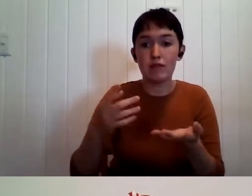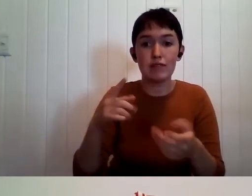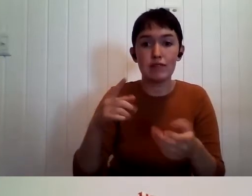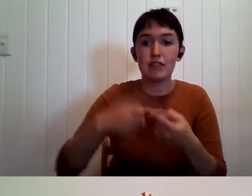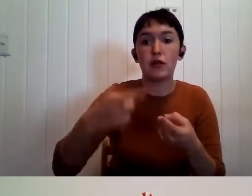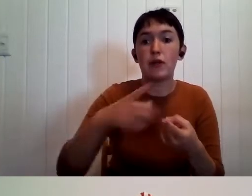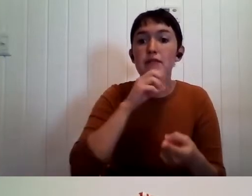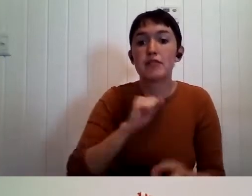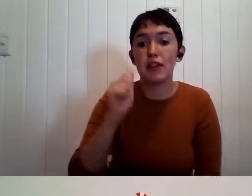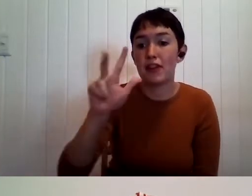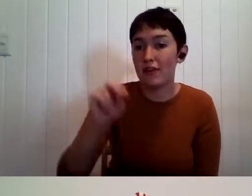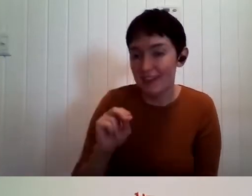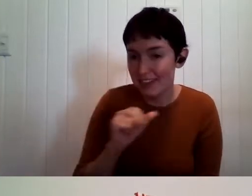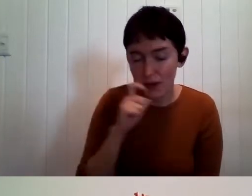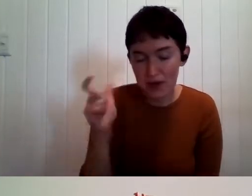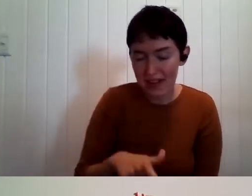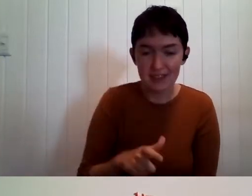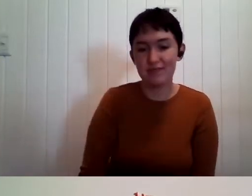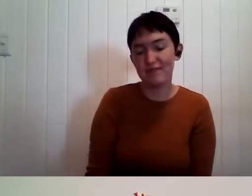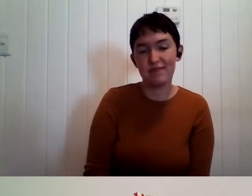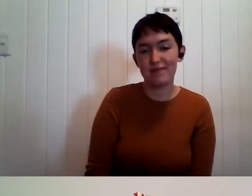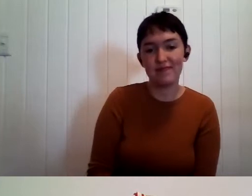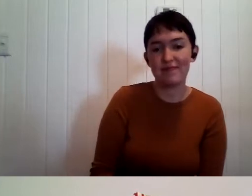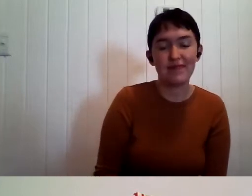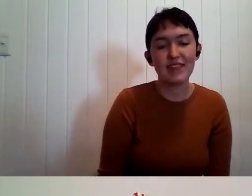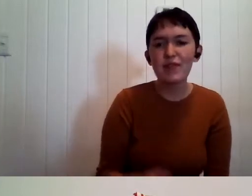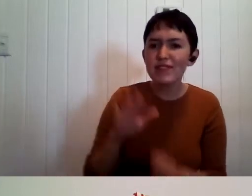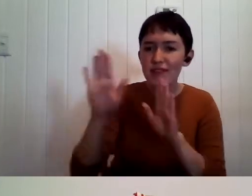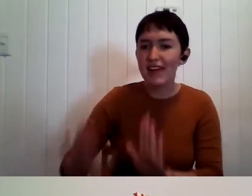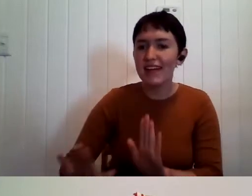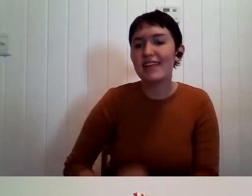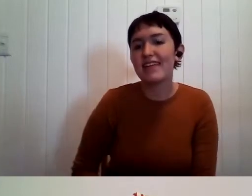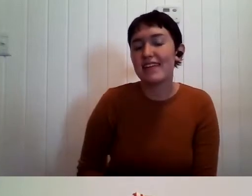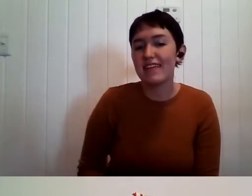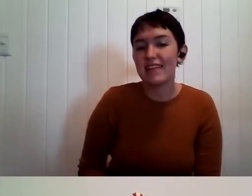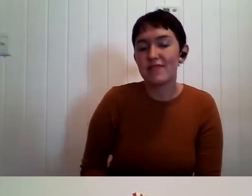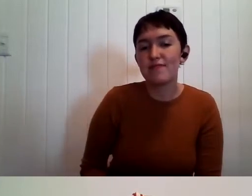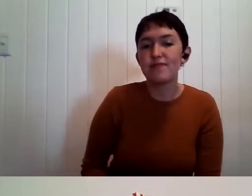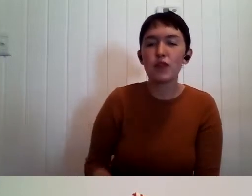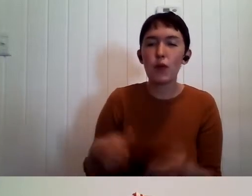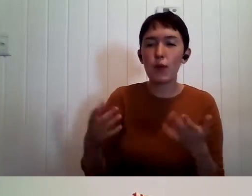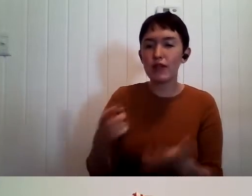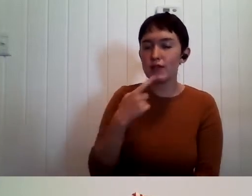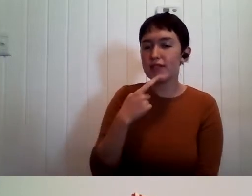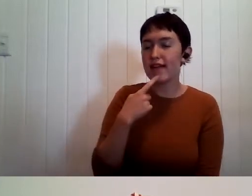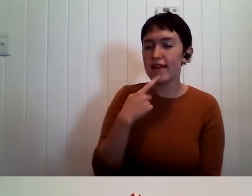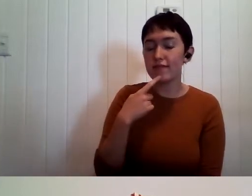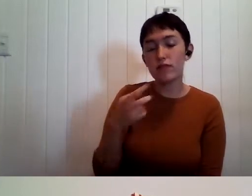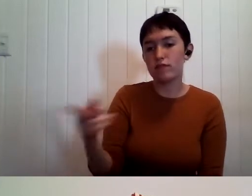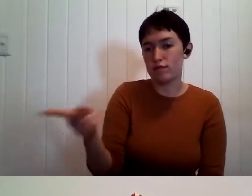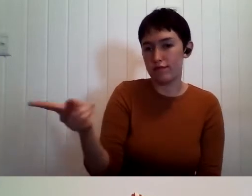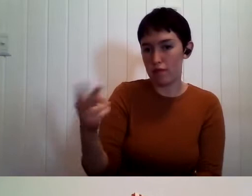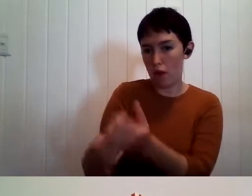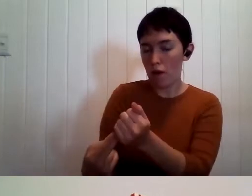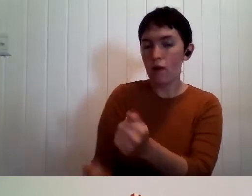you don't have to do that. That's not necessary. So that's great. So what would you say is for both of you, what is your favorite